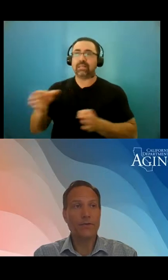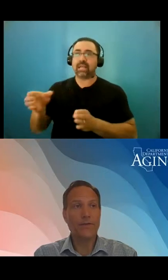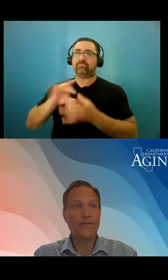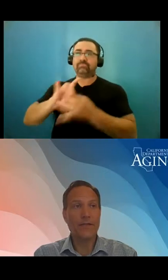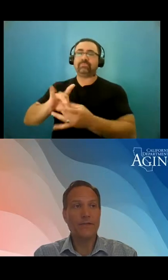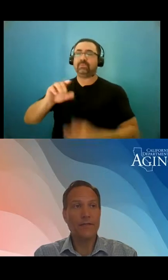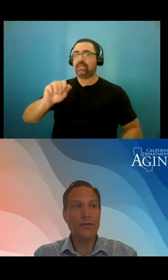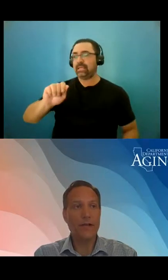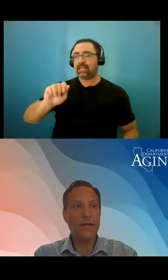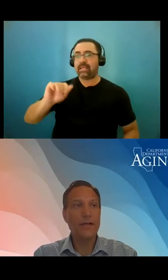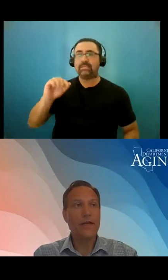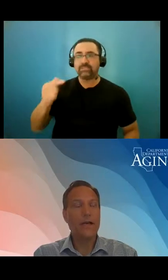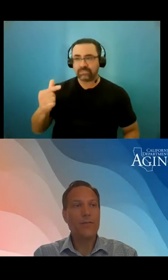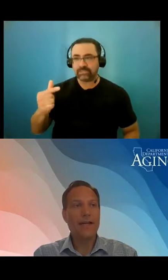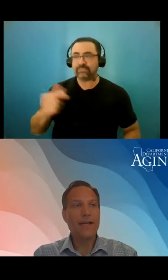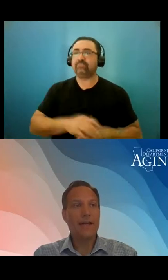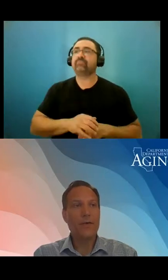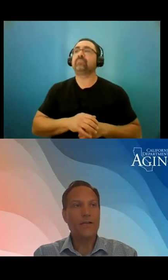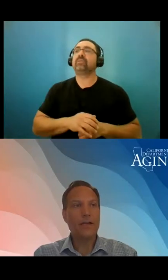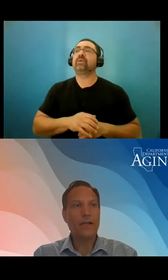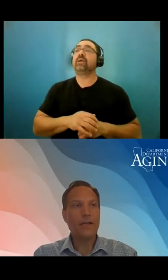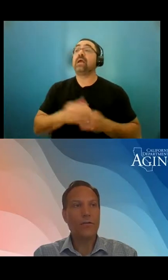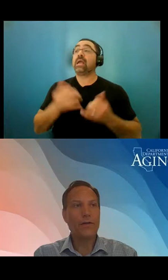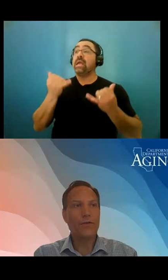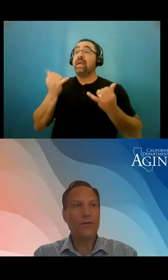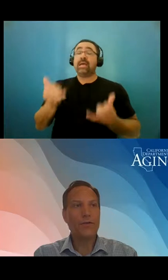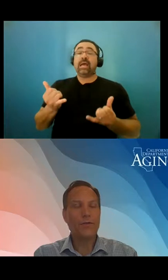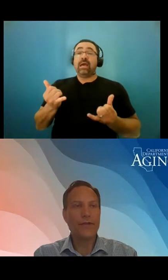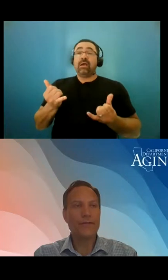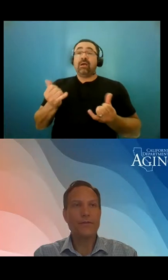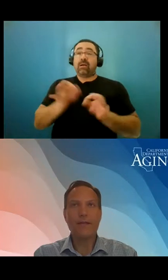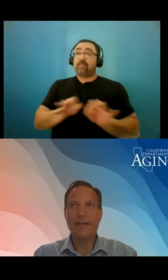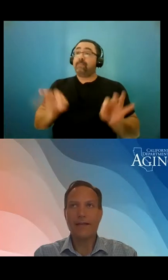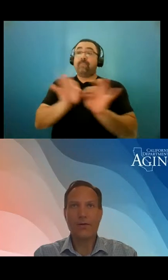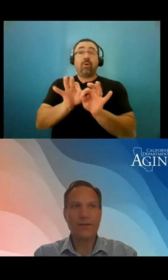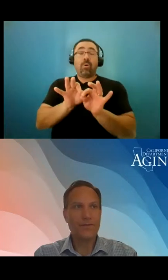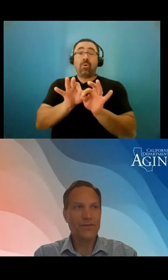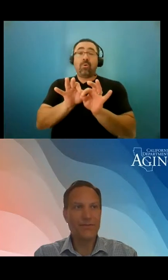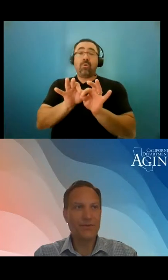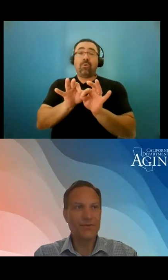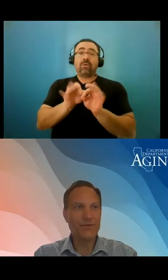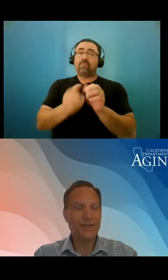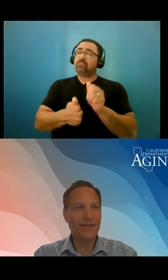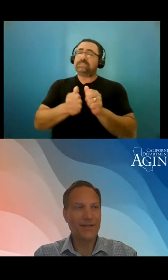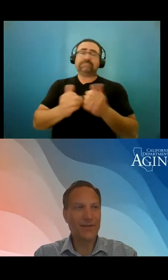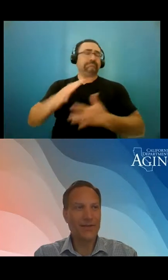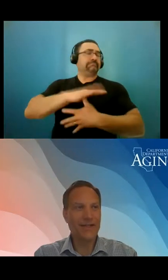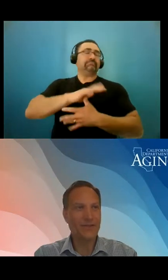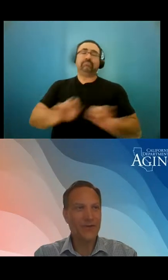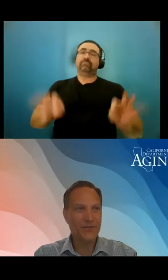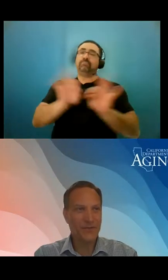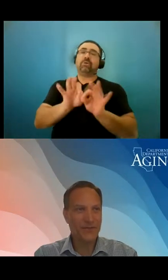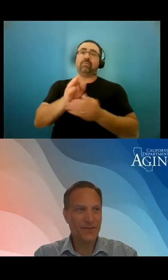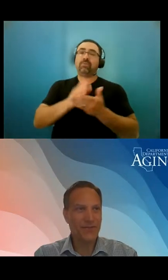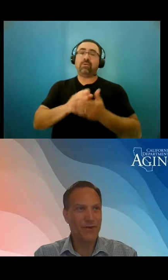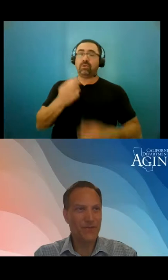our Older Americans Act state plan. And now I think, you know, one of the crucial things and probably the most important component is